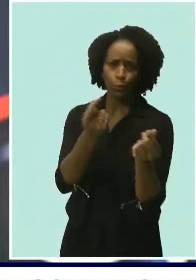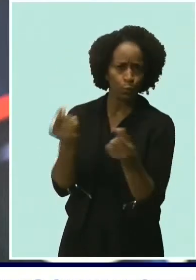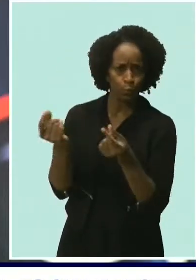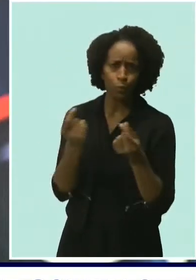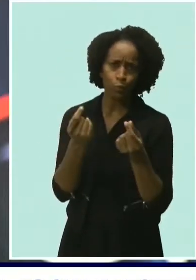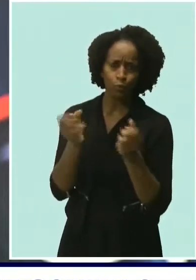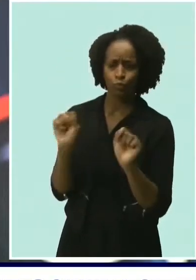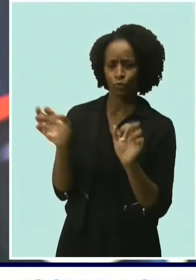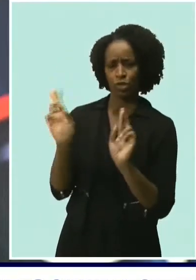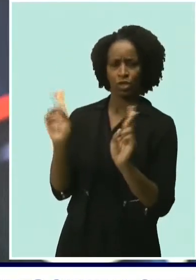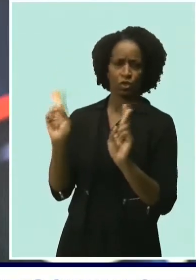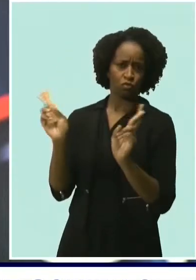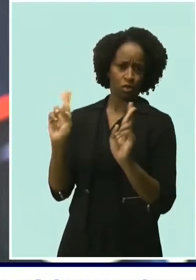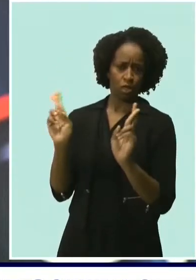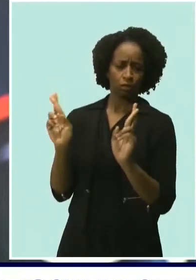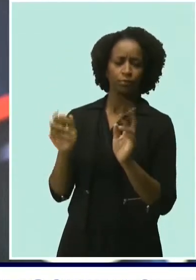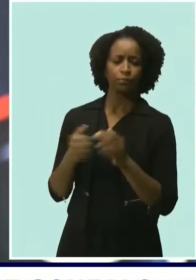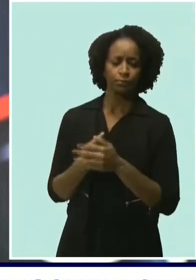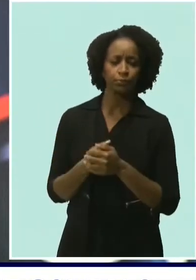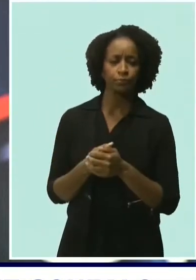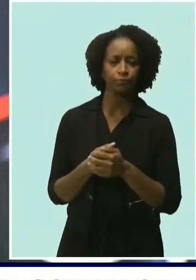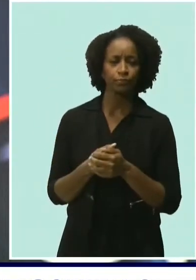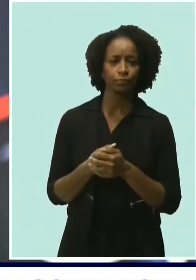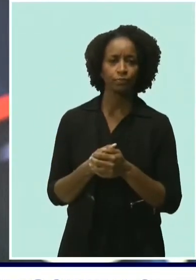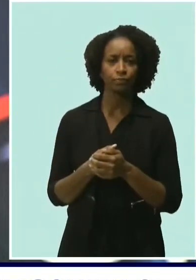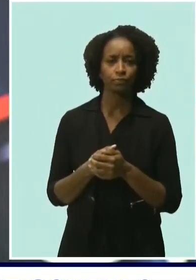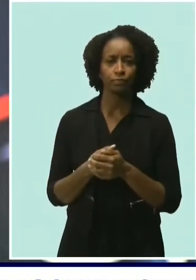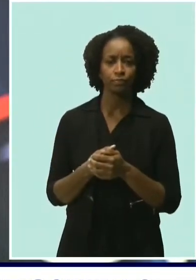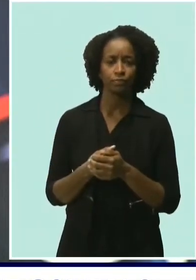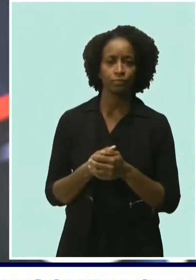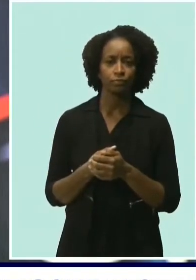the Caribbean Disaster Emergency Management Agency.